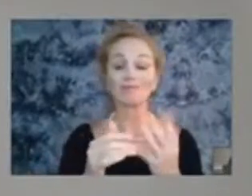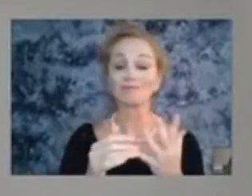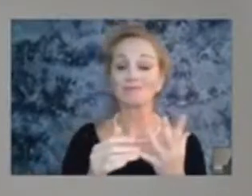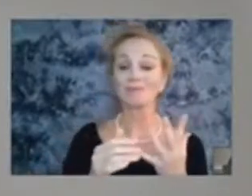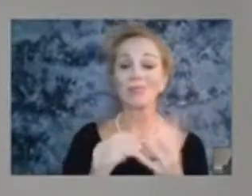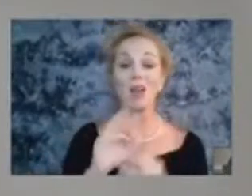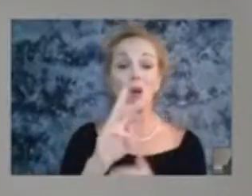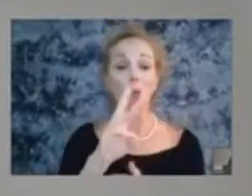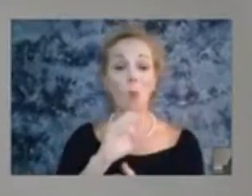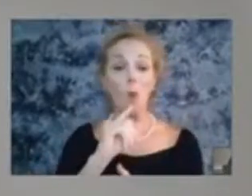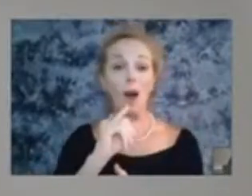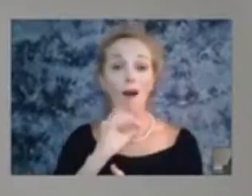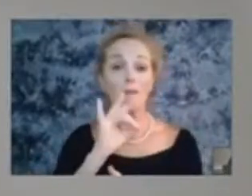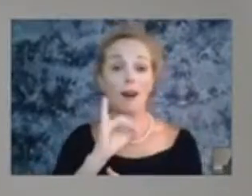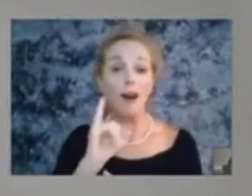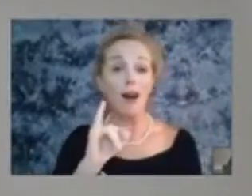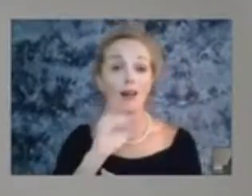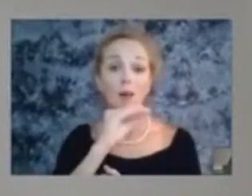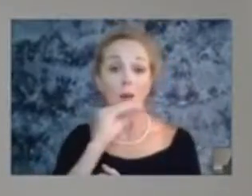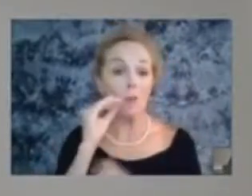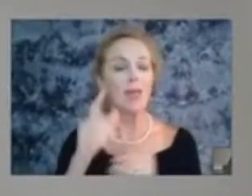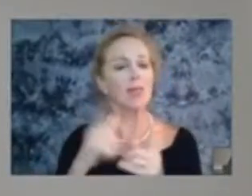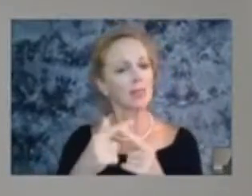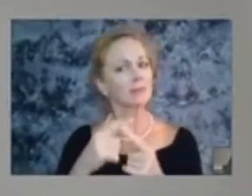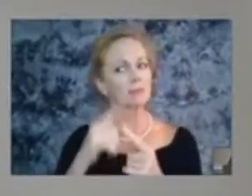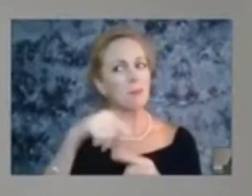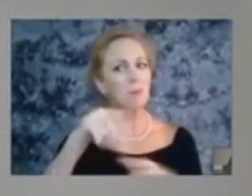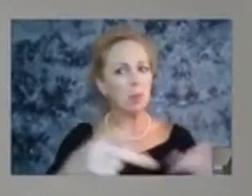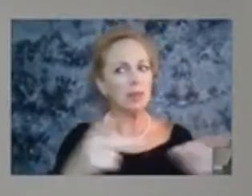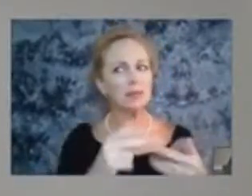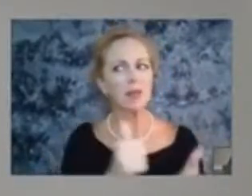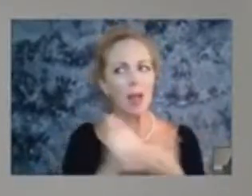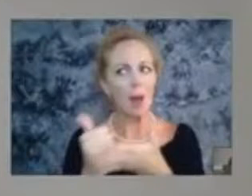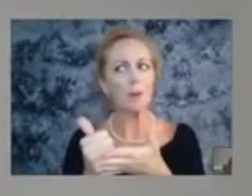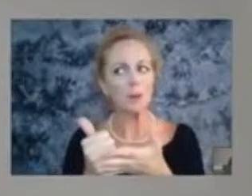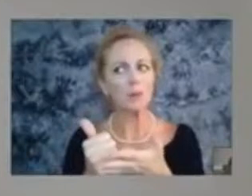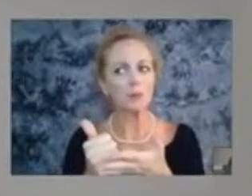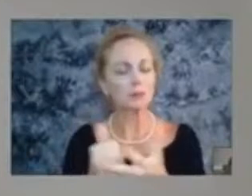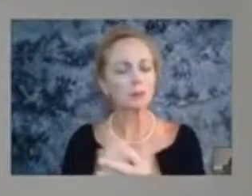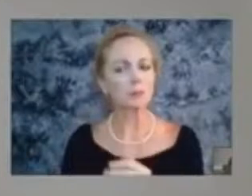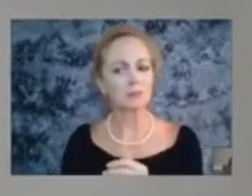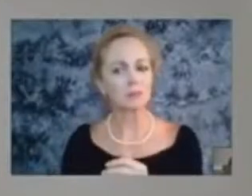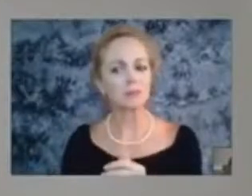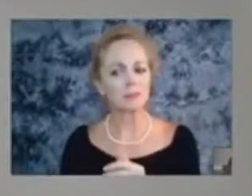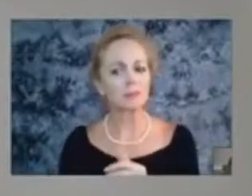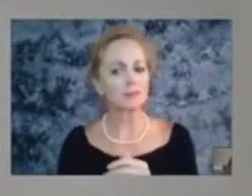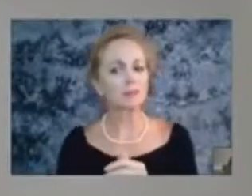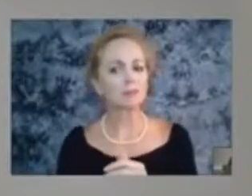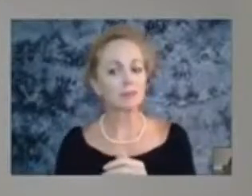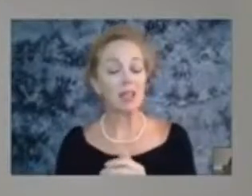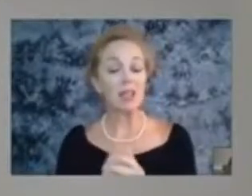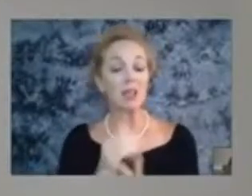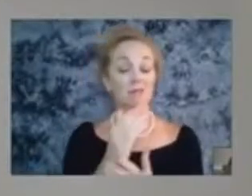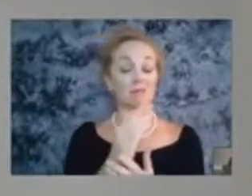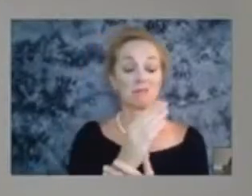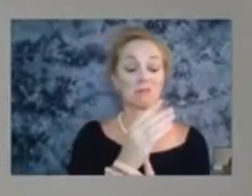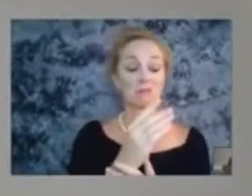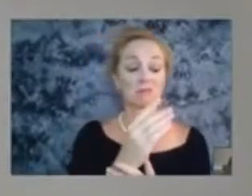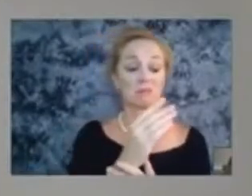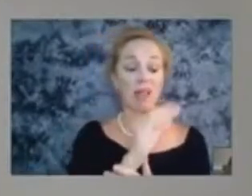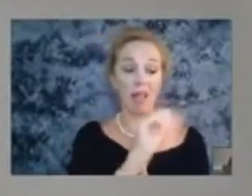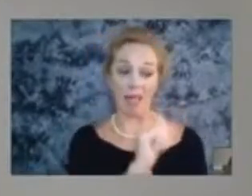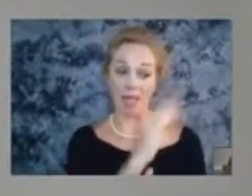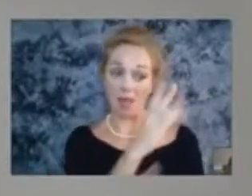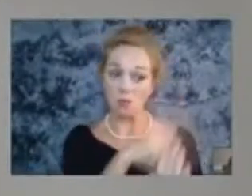hopeful that the before and after school programs, our ASEP and BSEP programs, based upon that availability, that we might have some families that